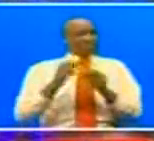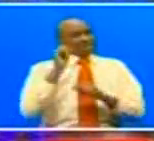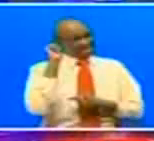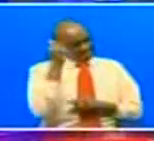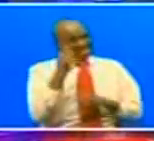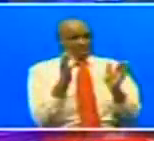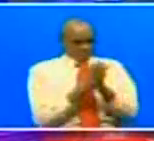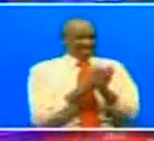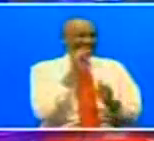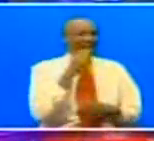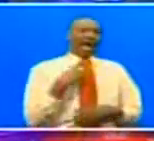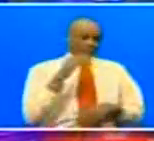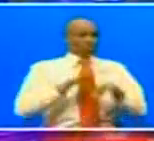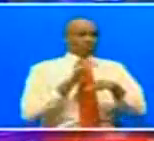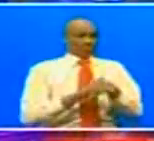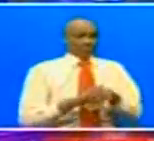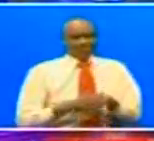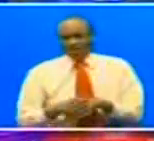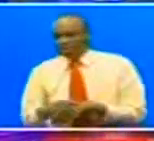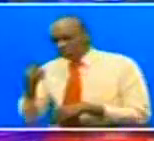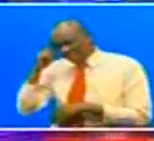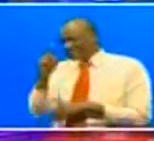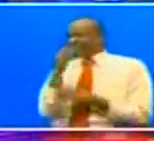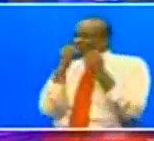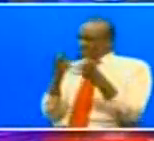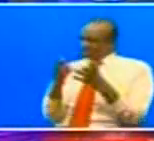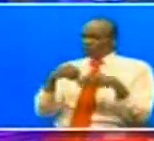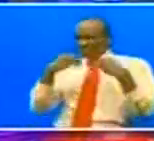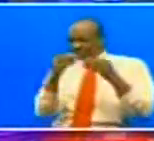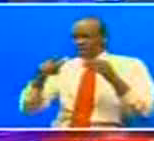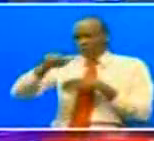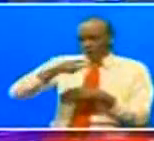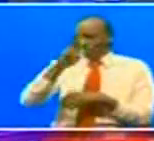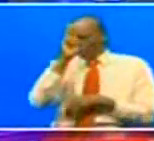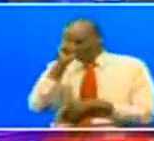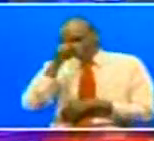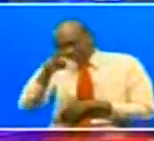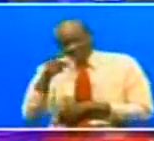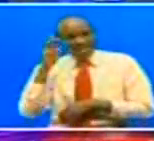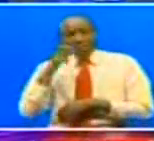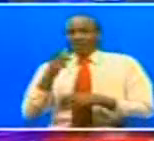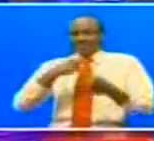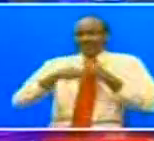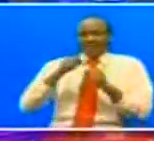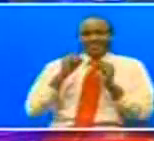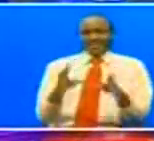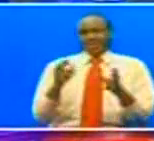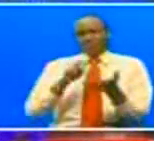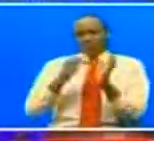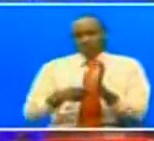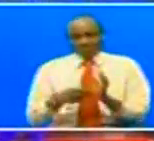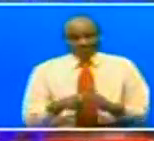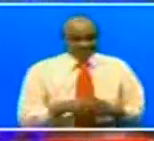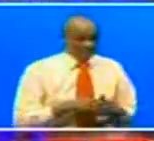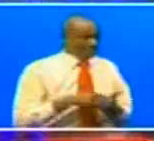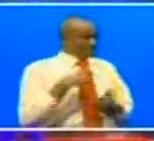But the fact that the intelligence was relayed to the local police and they didn't act on it, what does that mean? What does that say? No, I didn't go